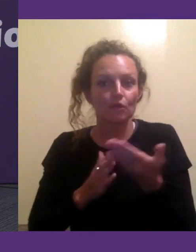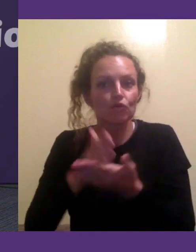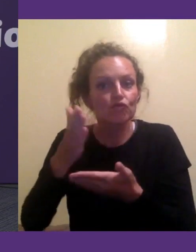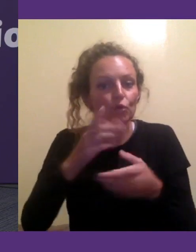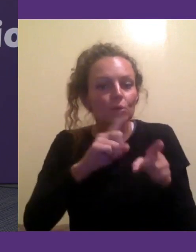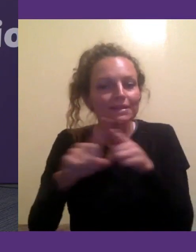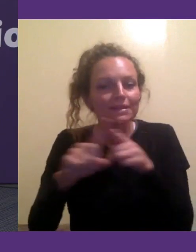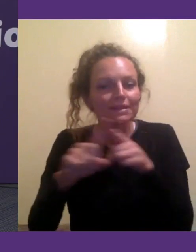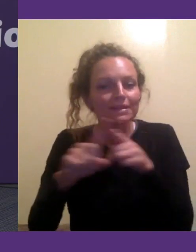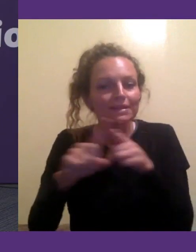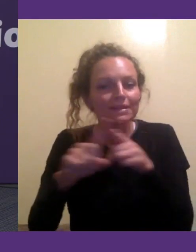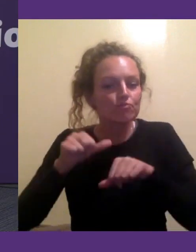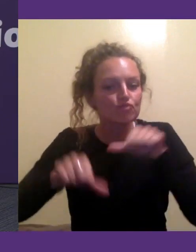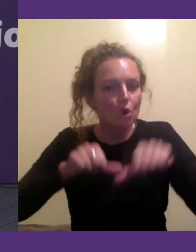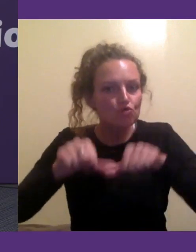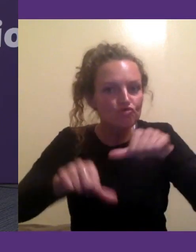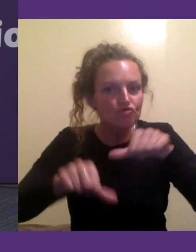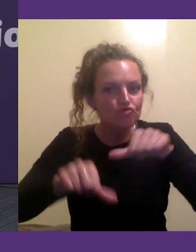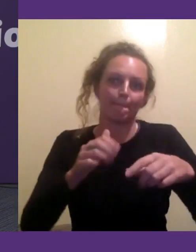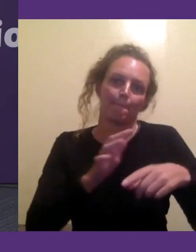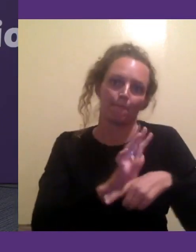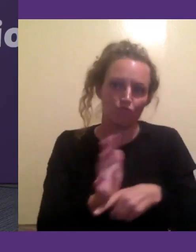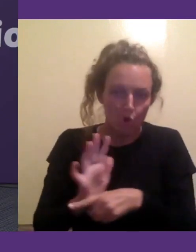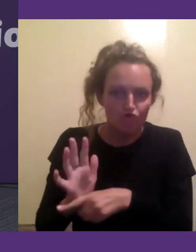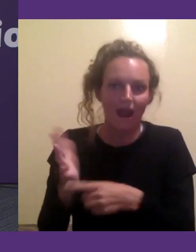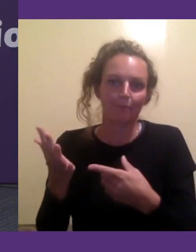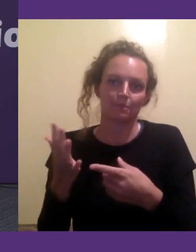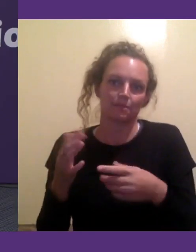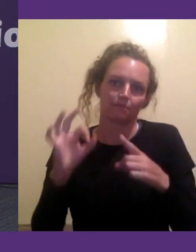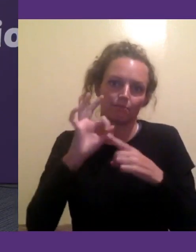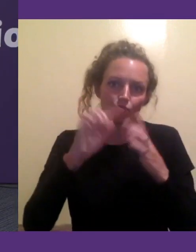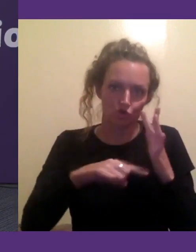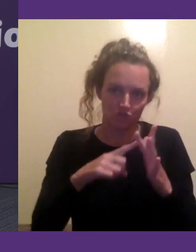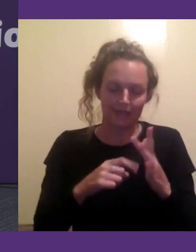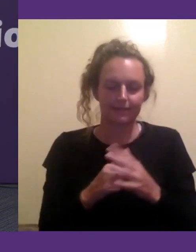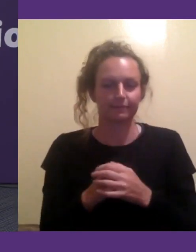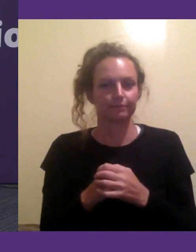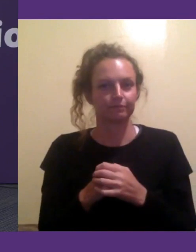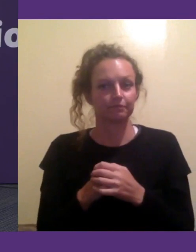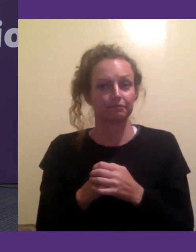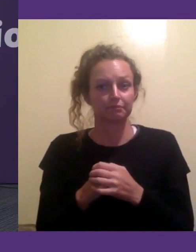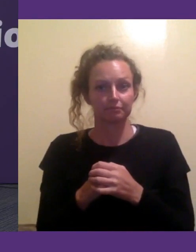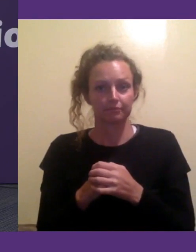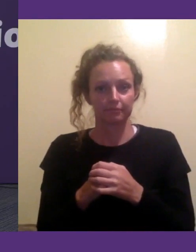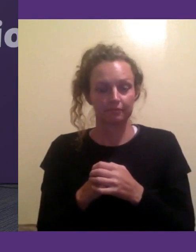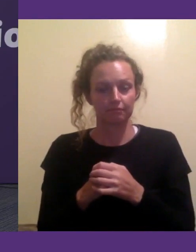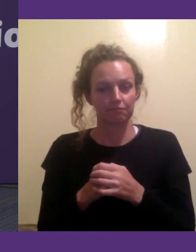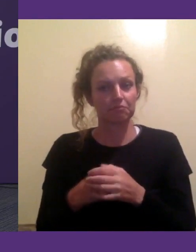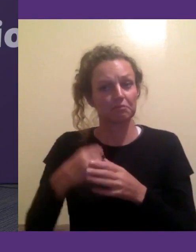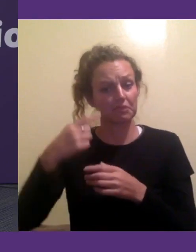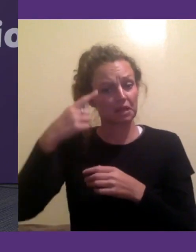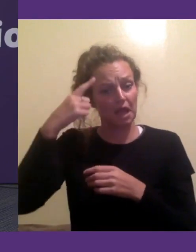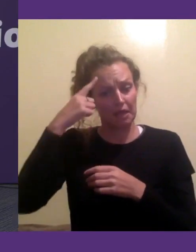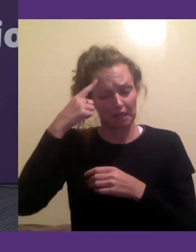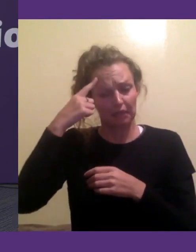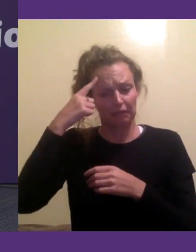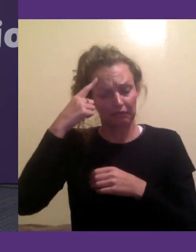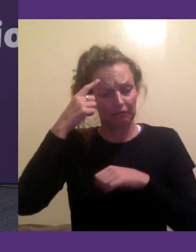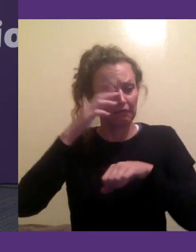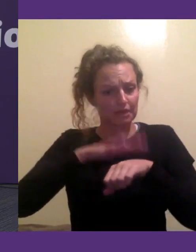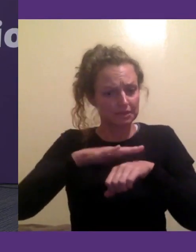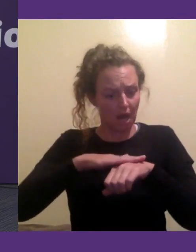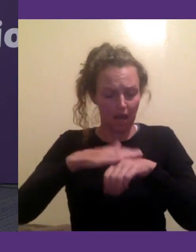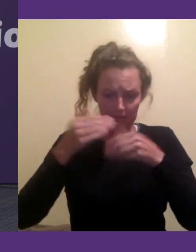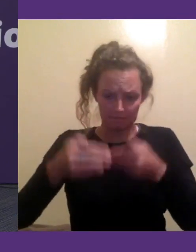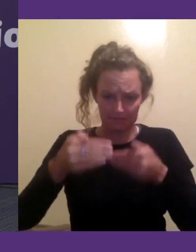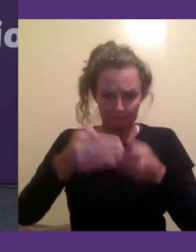think there are certainly times where we go back to each other and say we're better together than we are apart, and